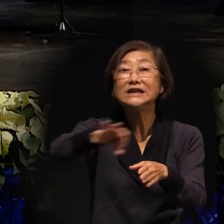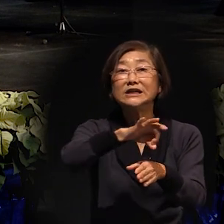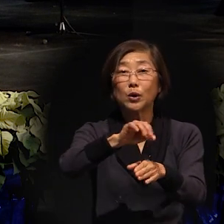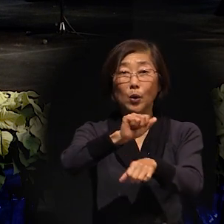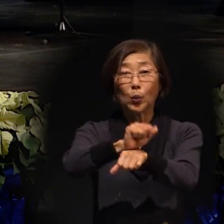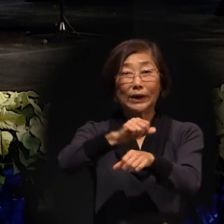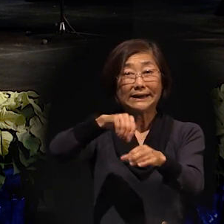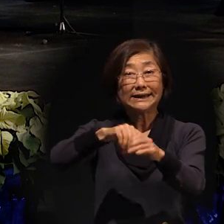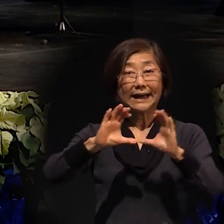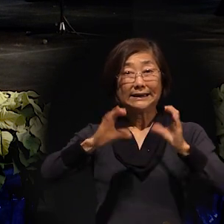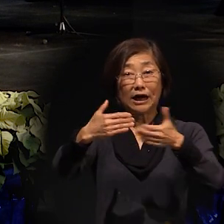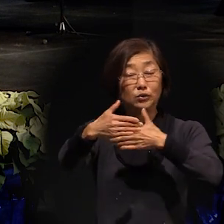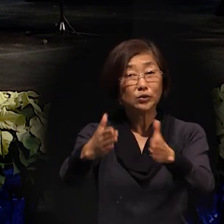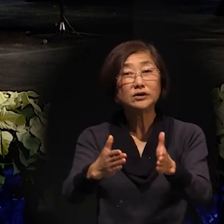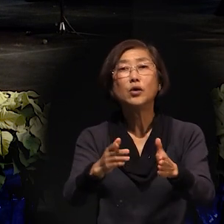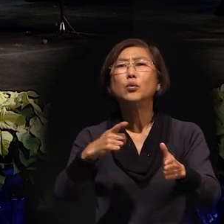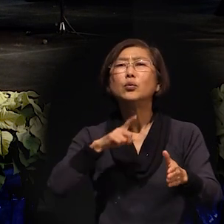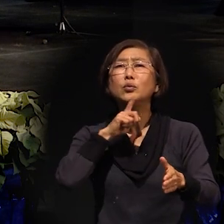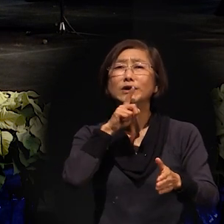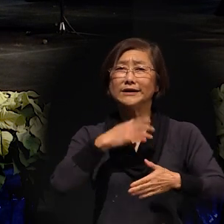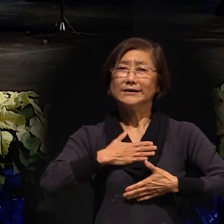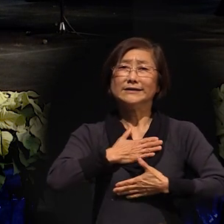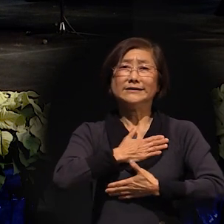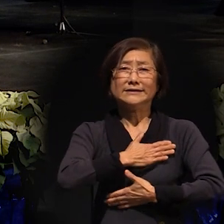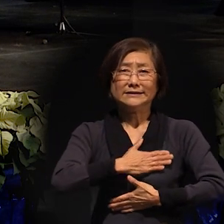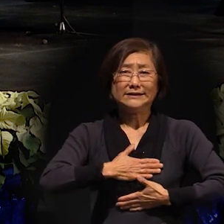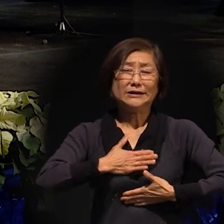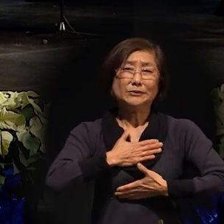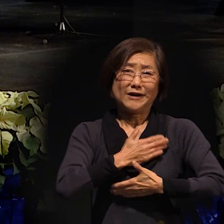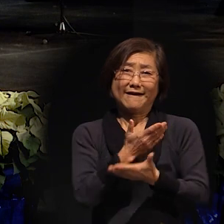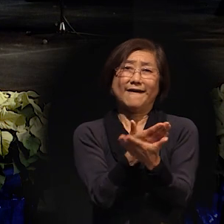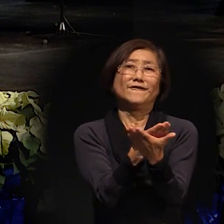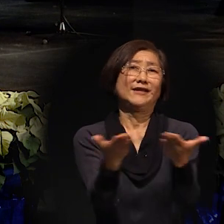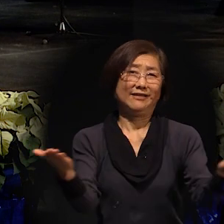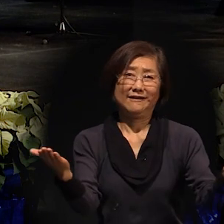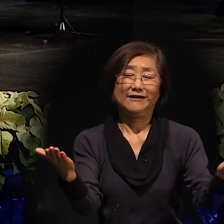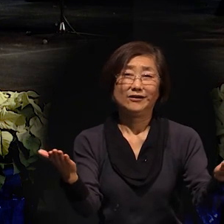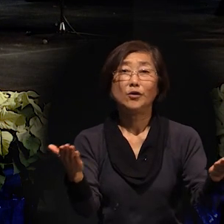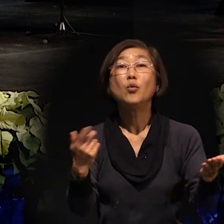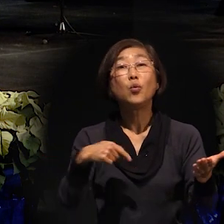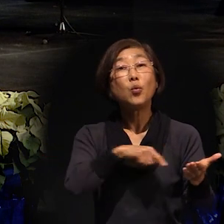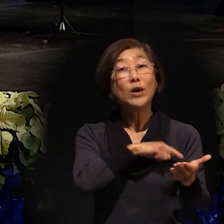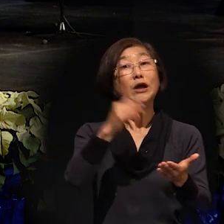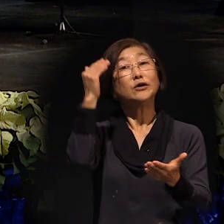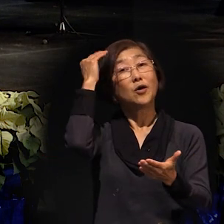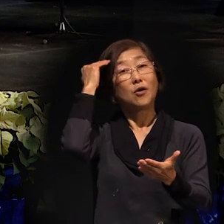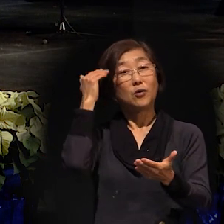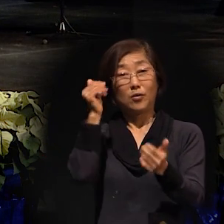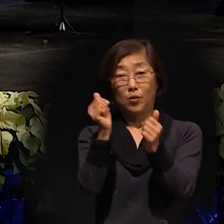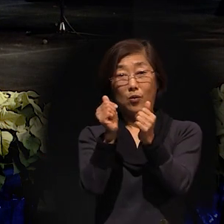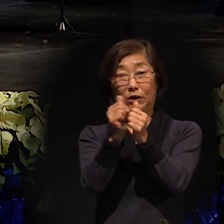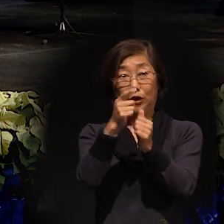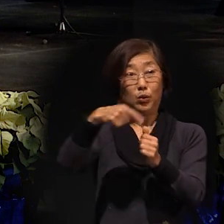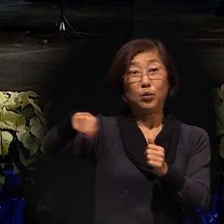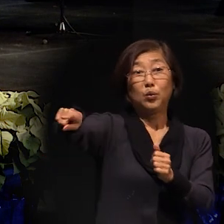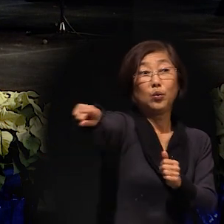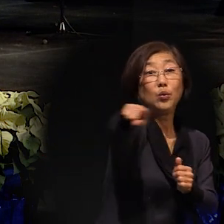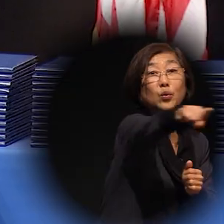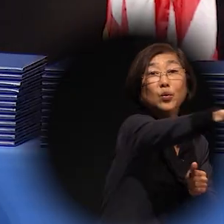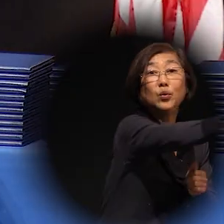the work in the classroom, and we appreciate everything. We know that among